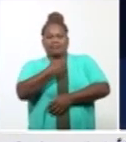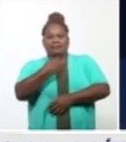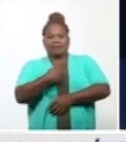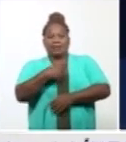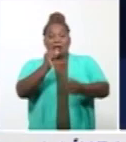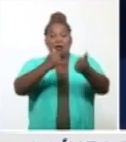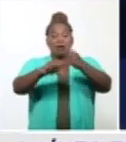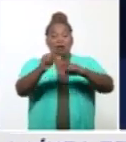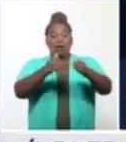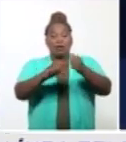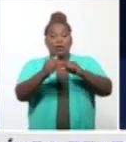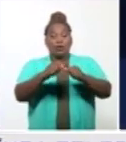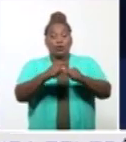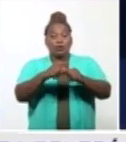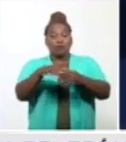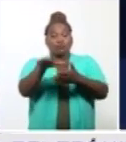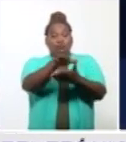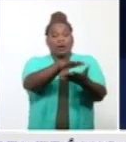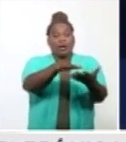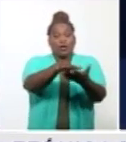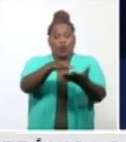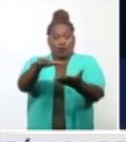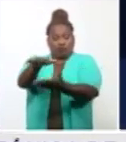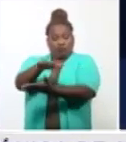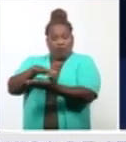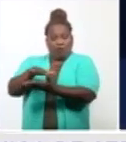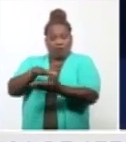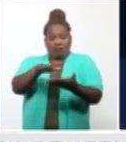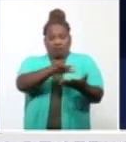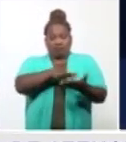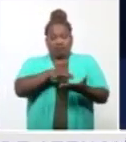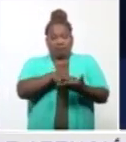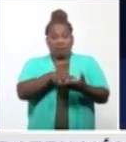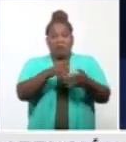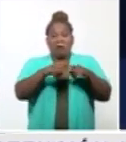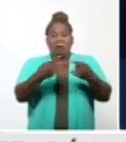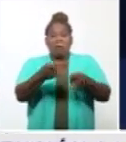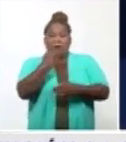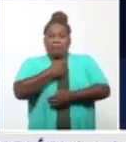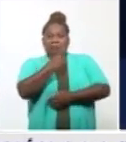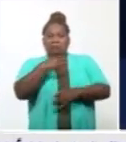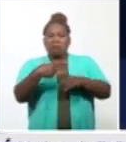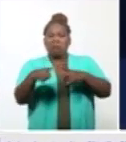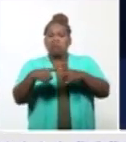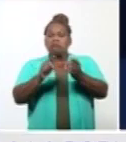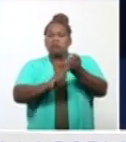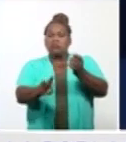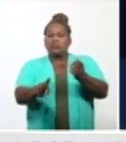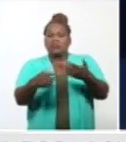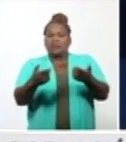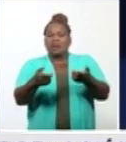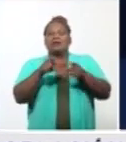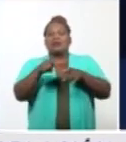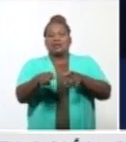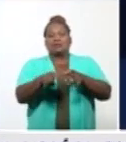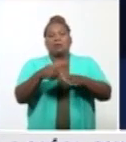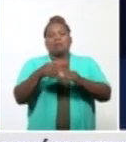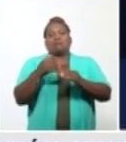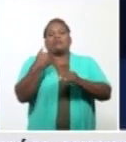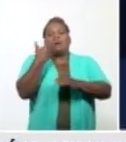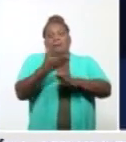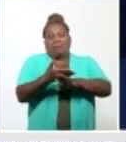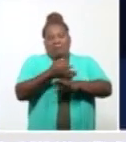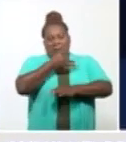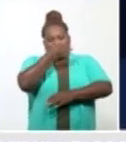laboratorios son regionalizados. I have been asked about the way the laboratories work. The labs are divided by region. De